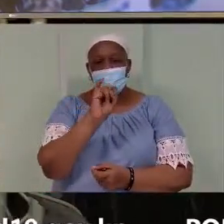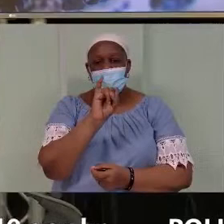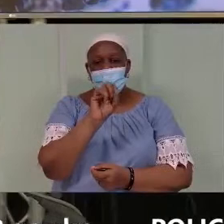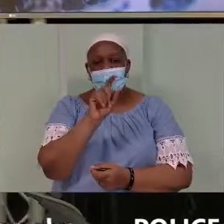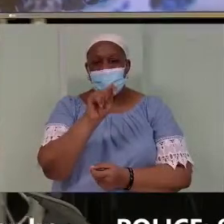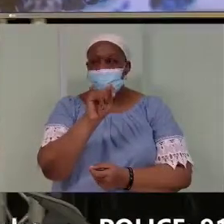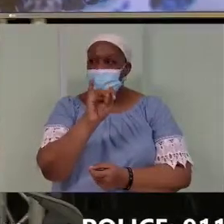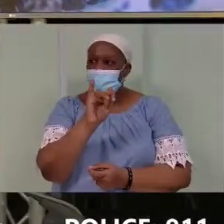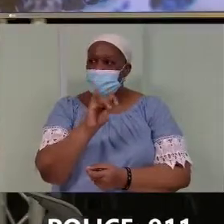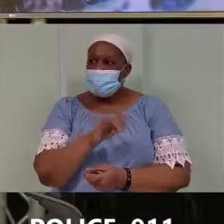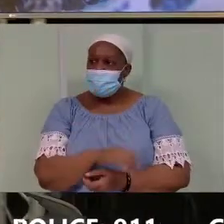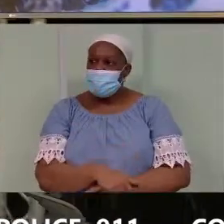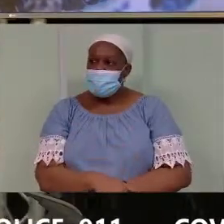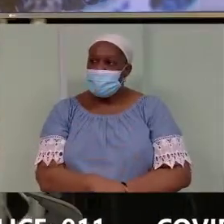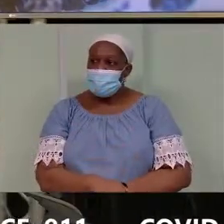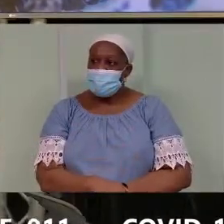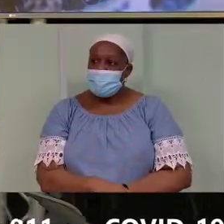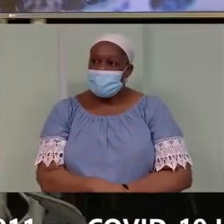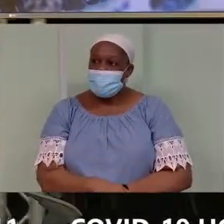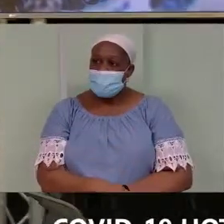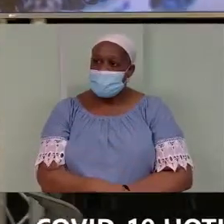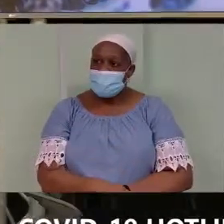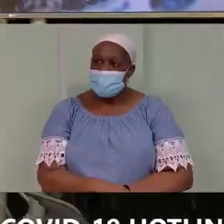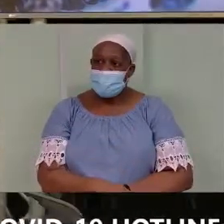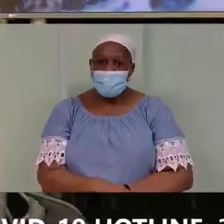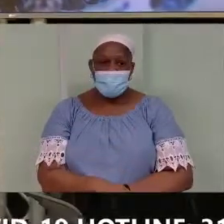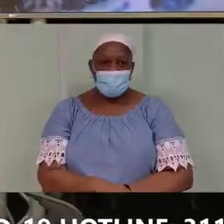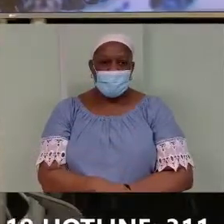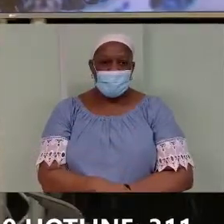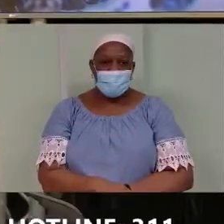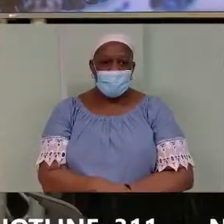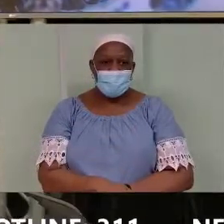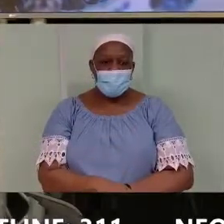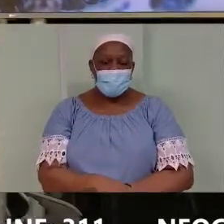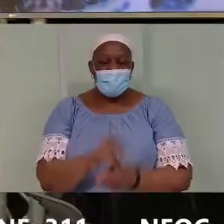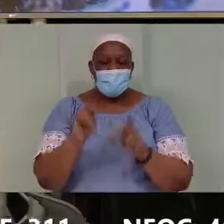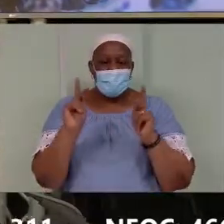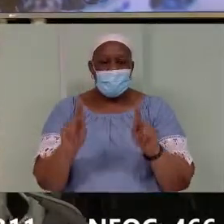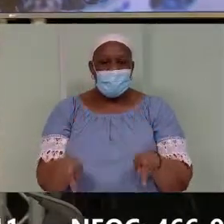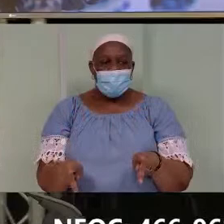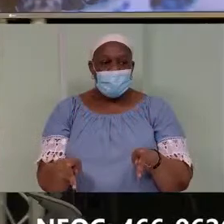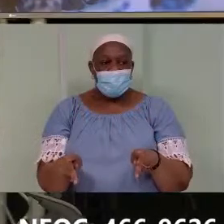why can't the RSS aircraft take them back?